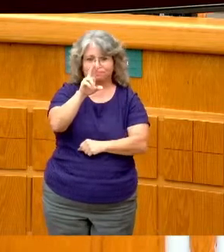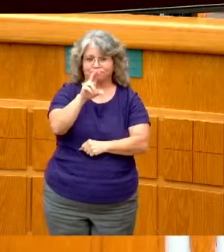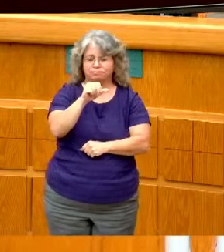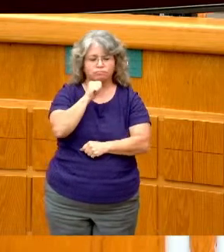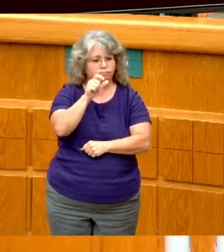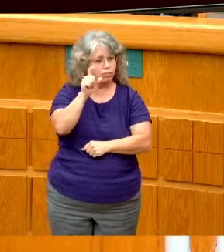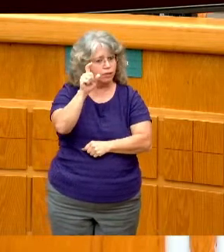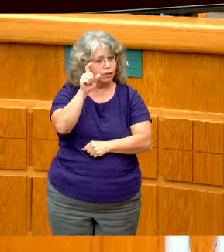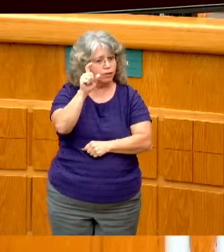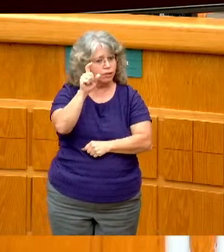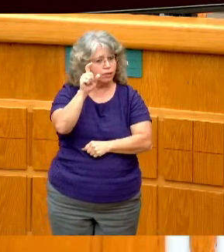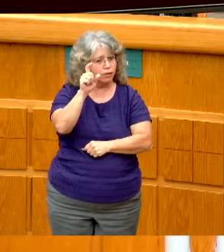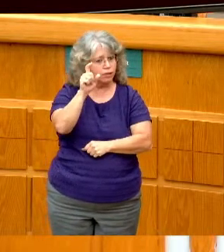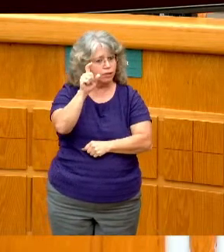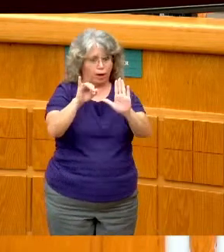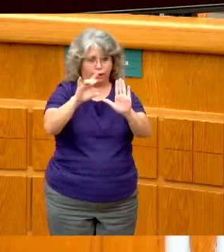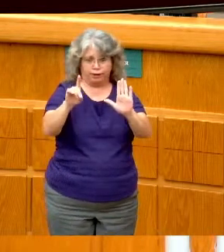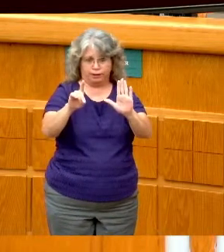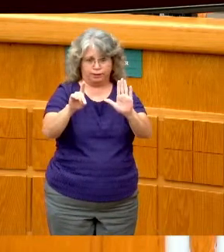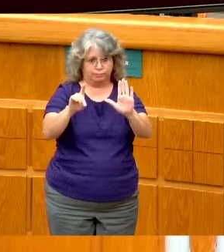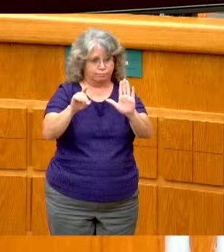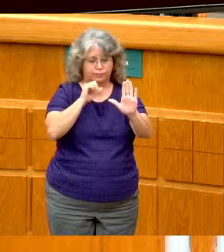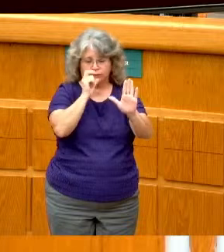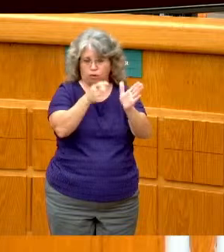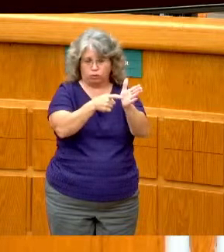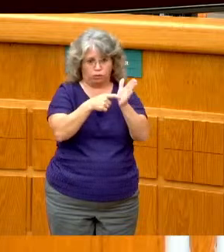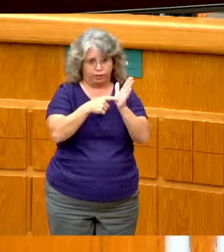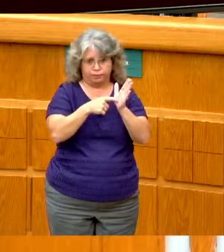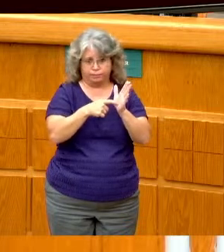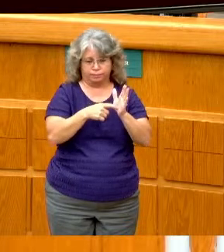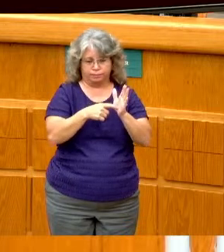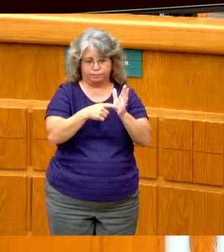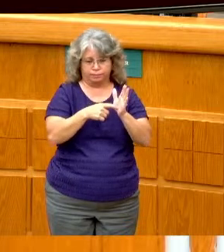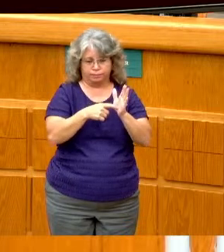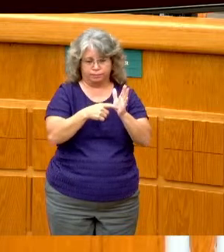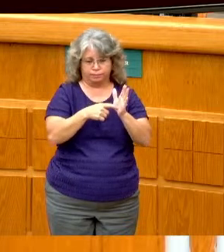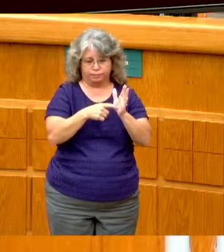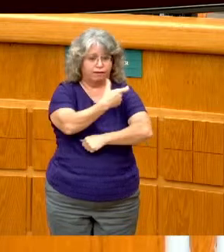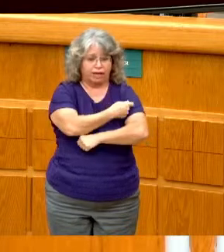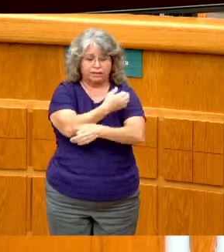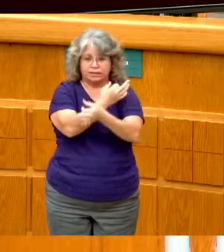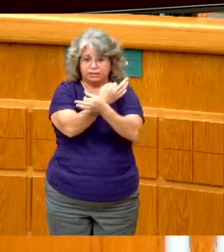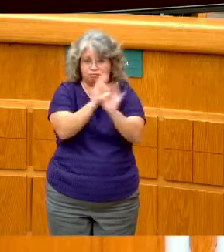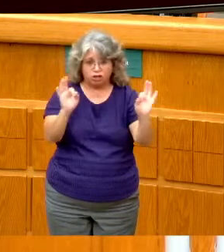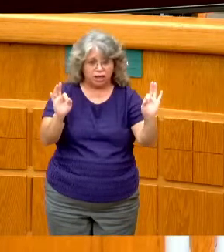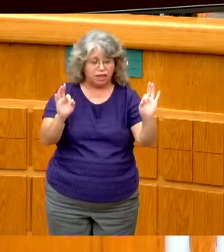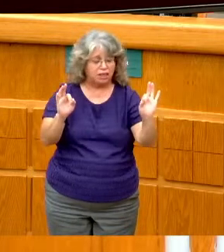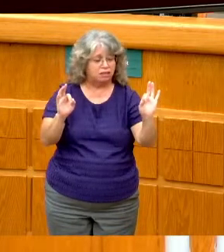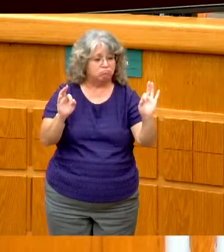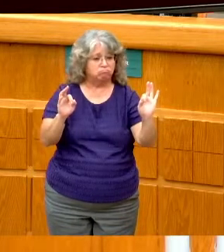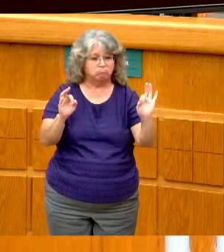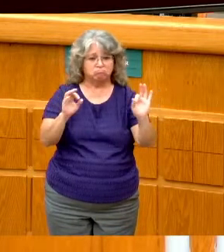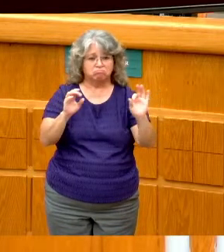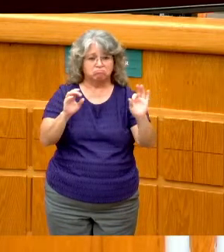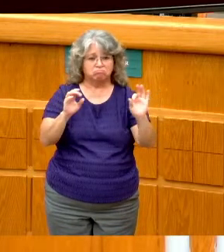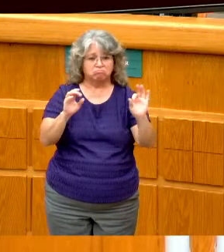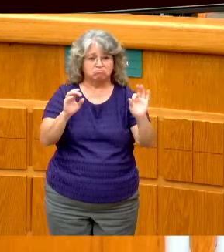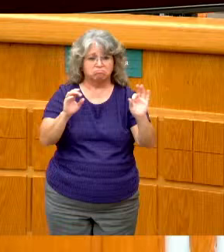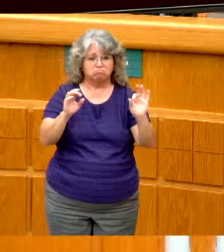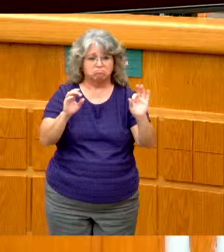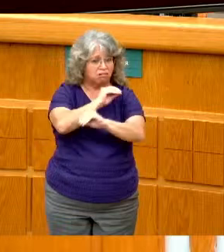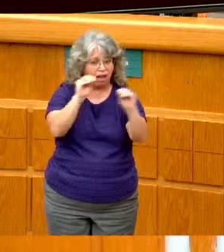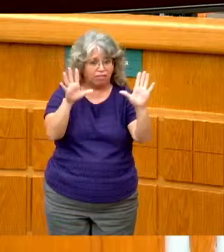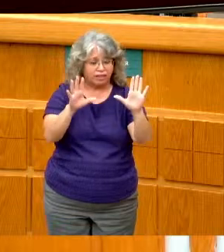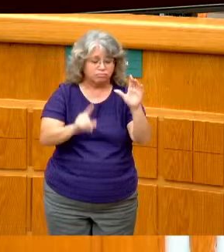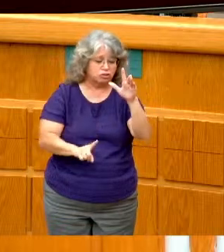or bring an ID with you in order to get a vaccine. Vaccines are free, no questions asked, just show up or